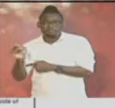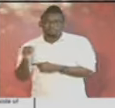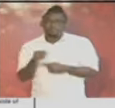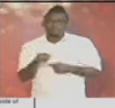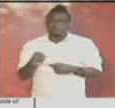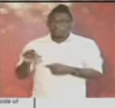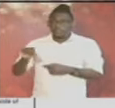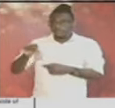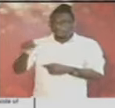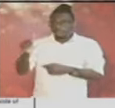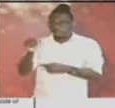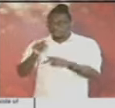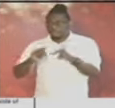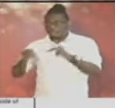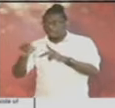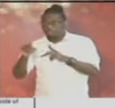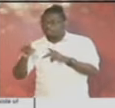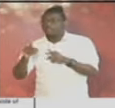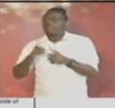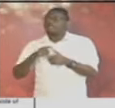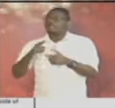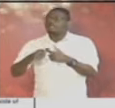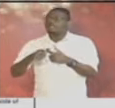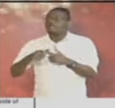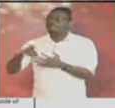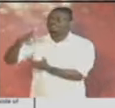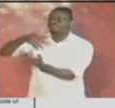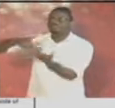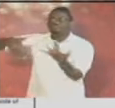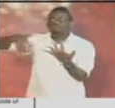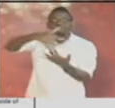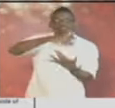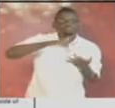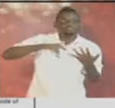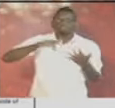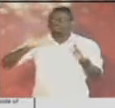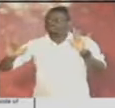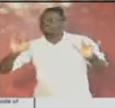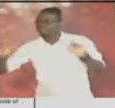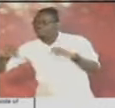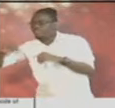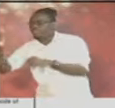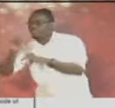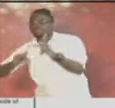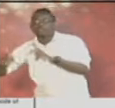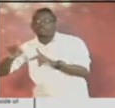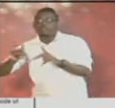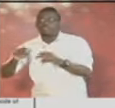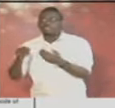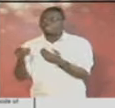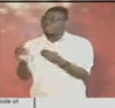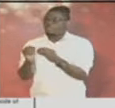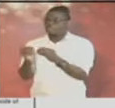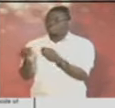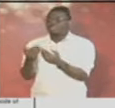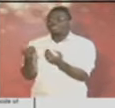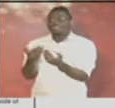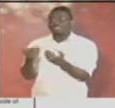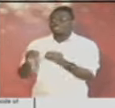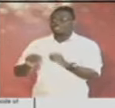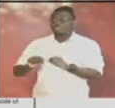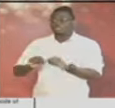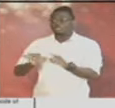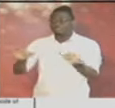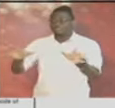so what we call secondary contacts. And what we see is that this virus passes quite easily and quite